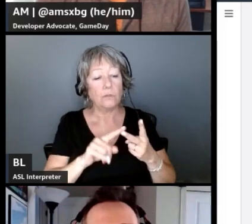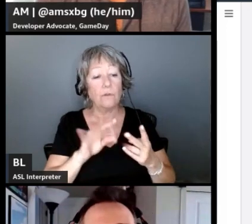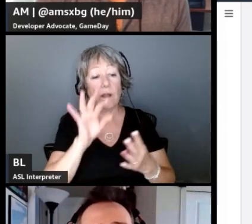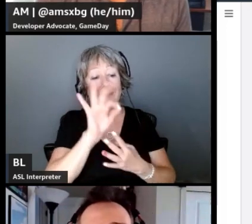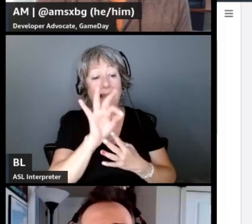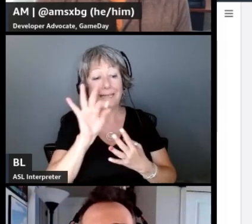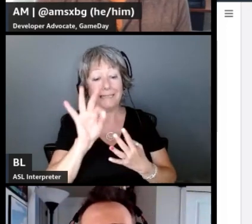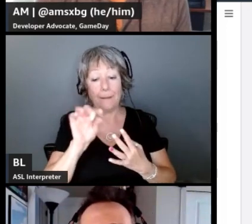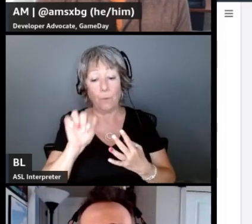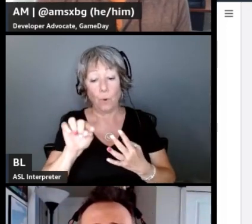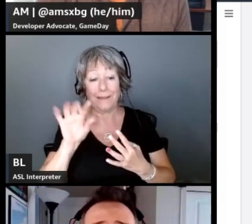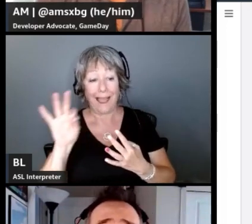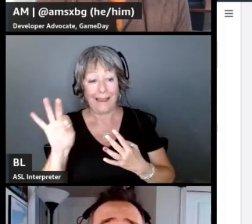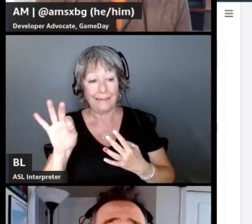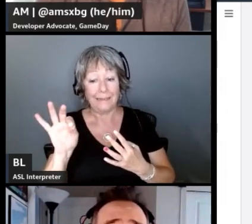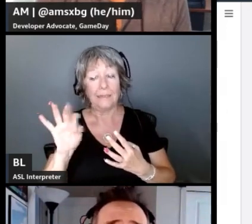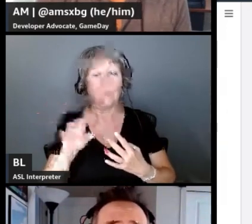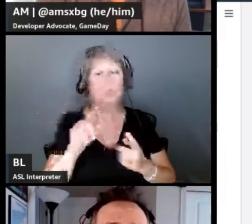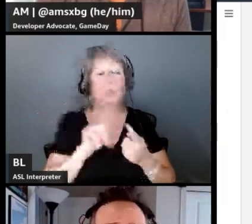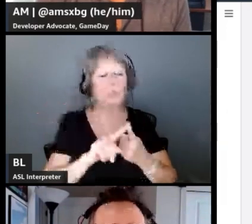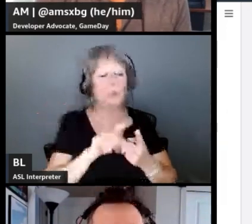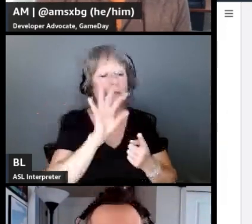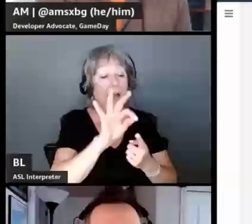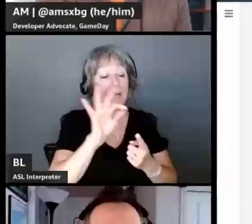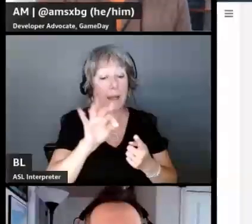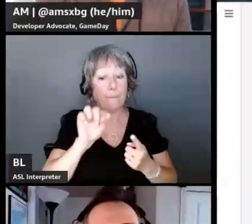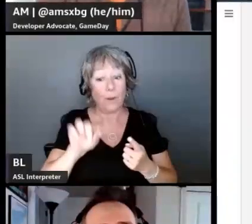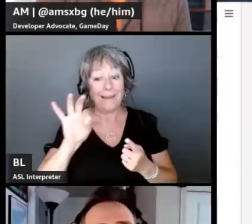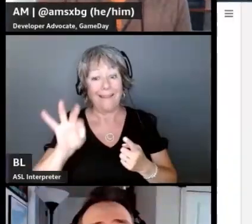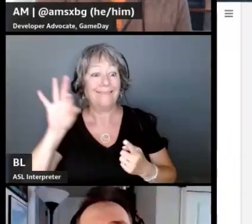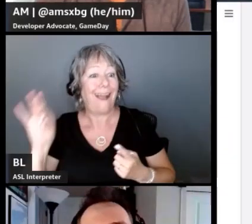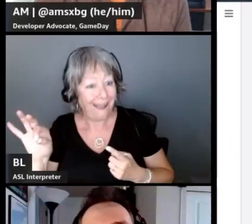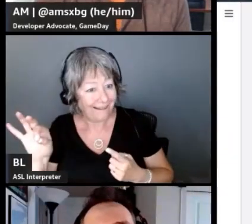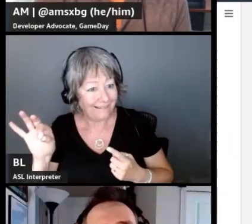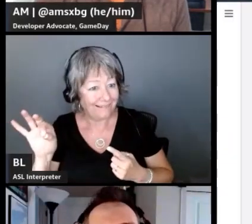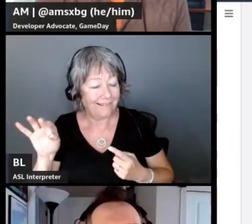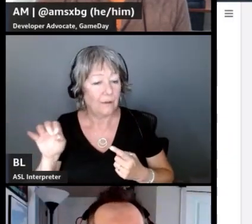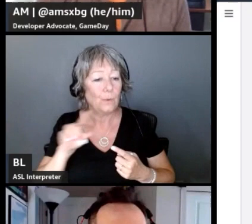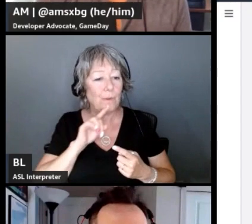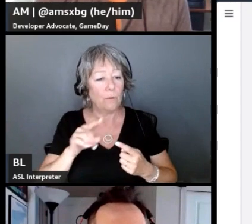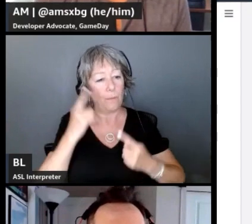to 99.99 in terms of like actual time. Like